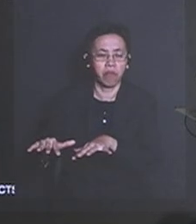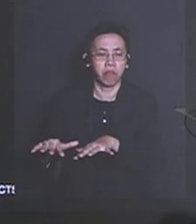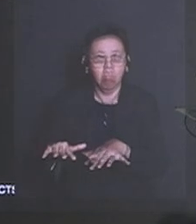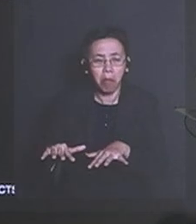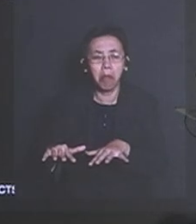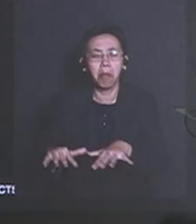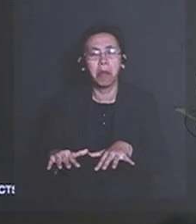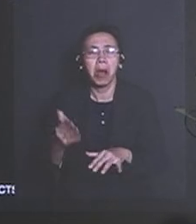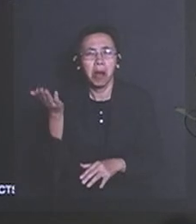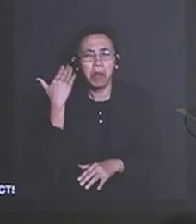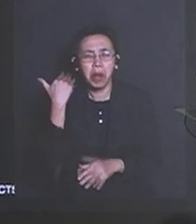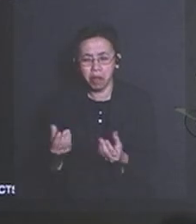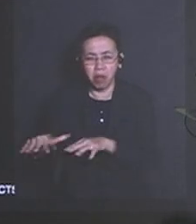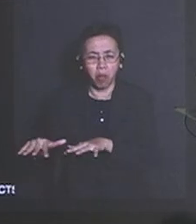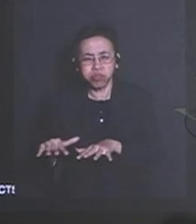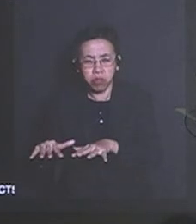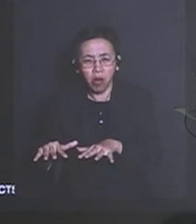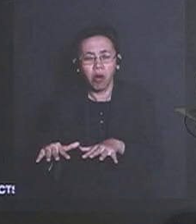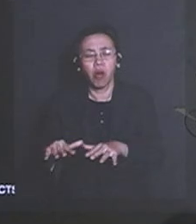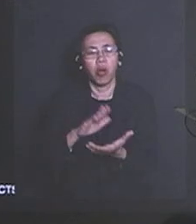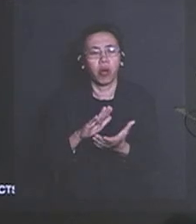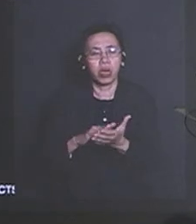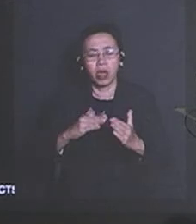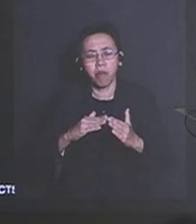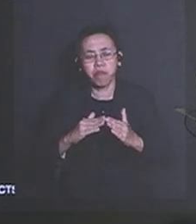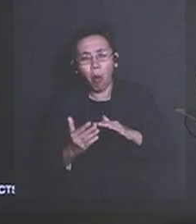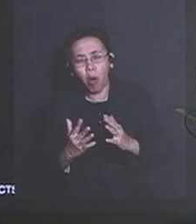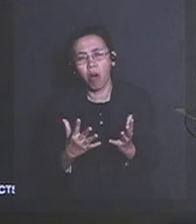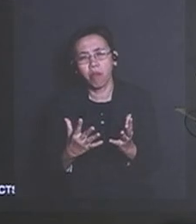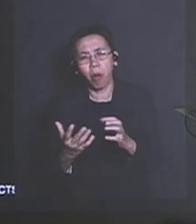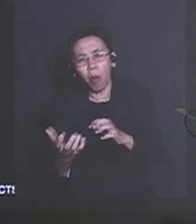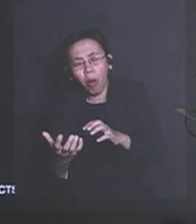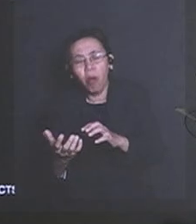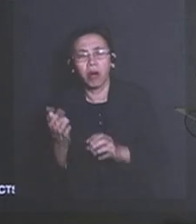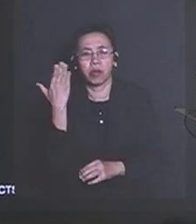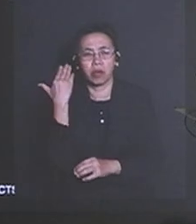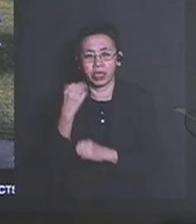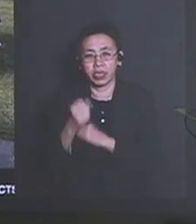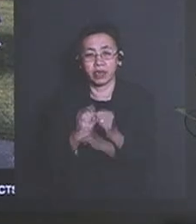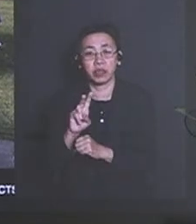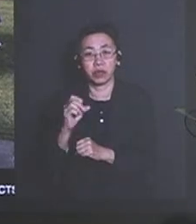2014, but at that time it has not received any budget to restore it yet.